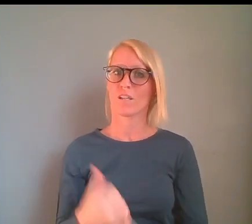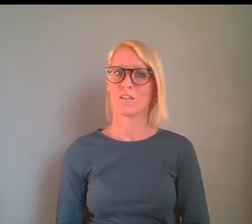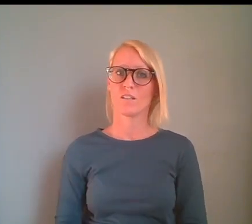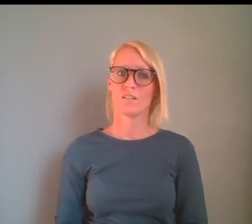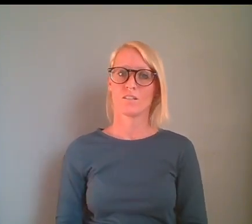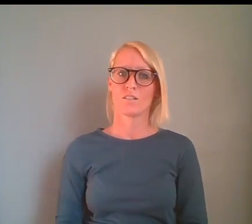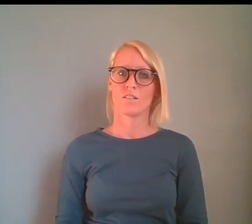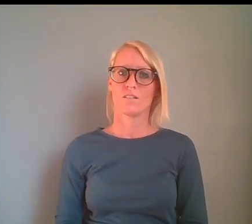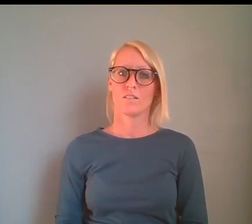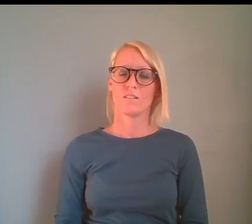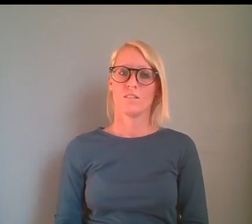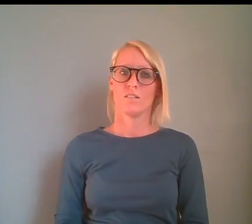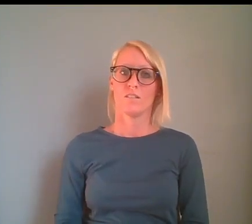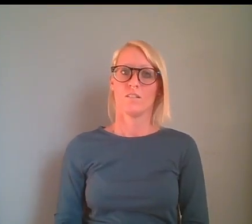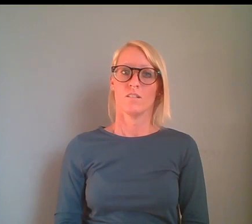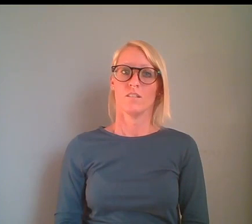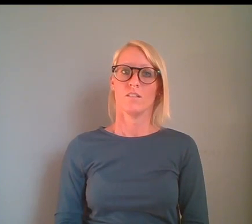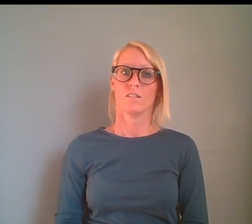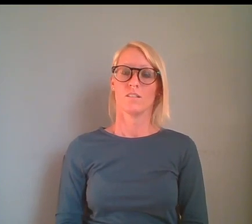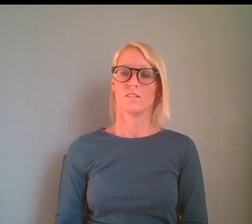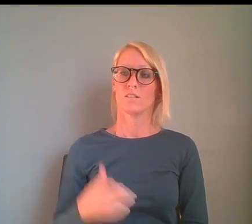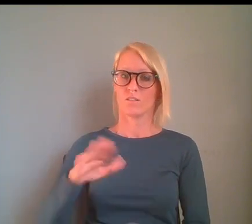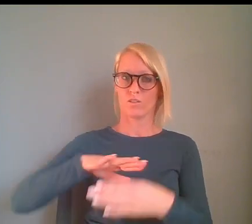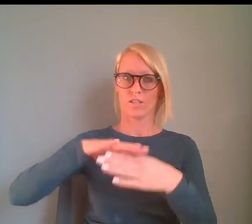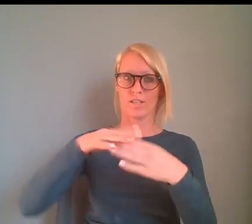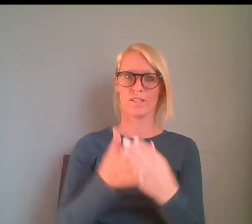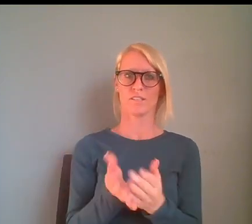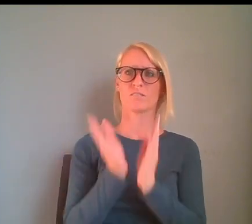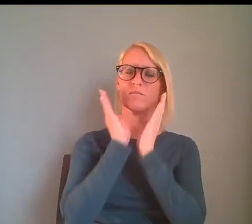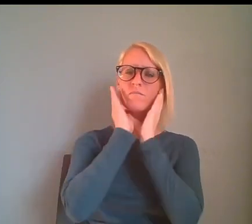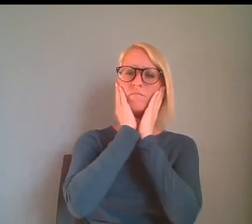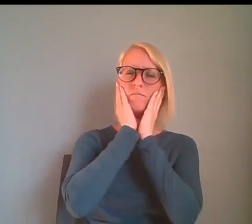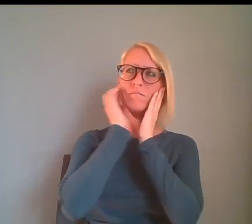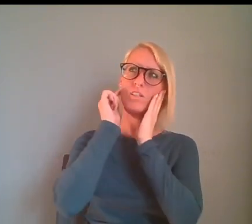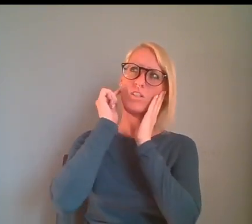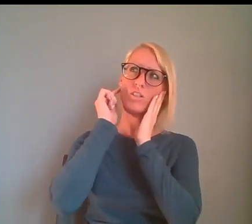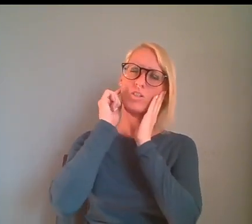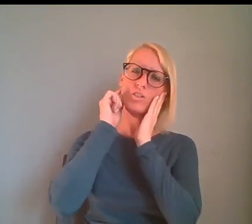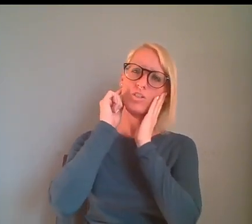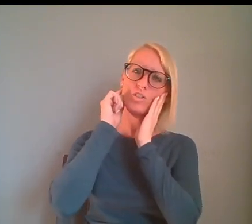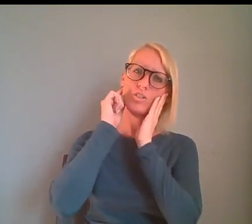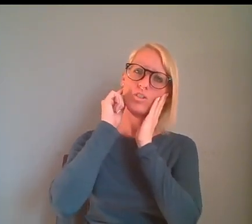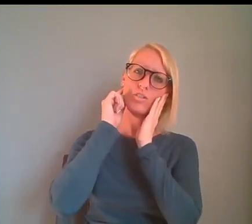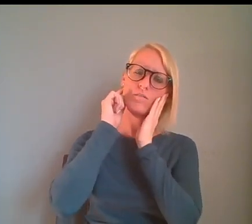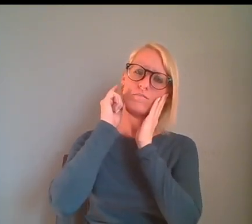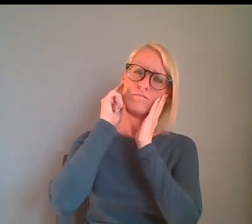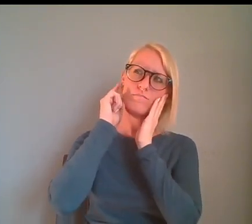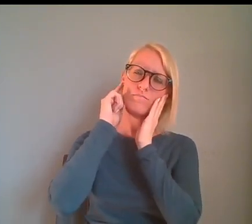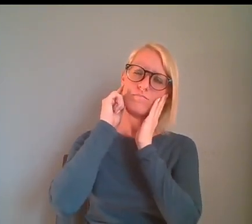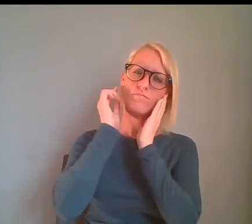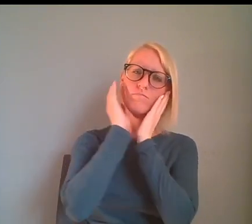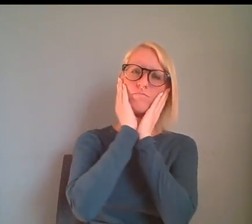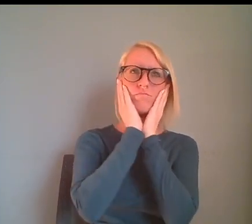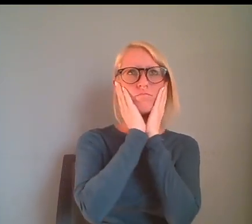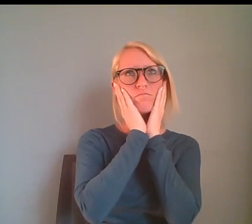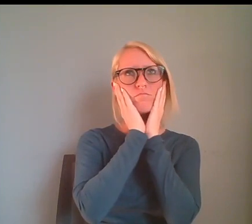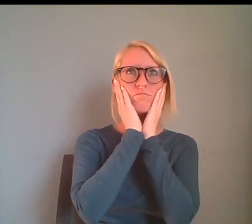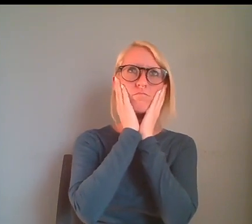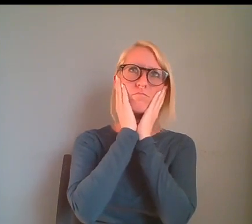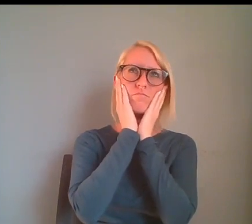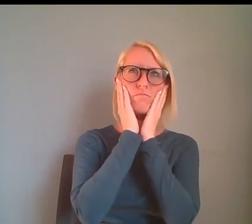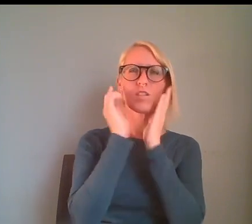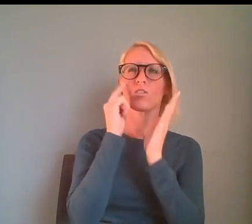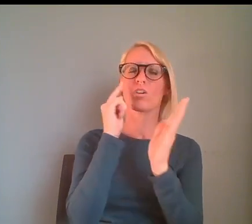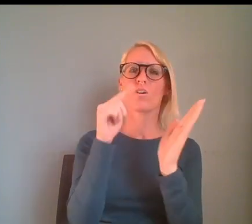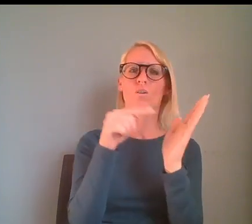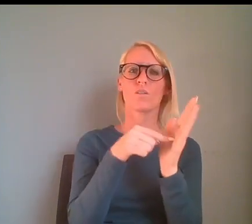I want you to put your hands kind of right here by your ears, and you'll notice that your neck takes